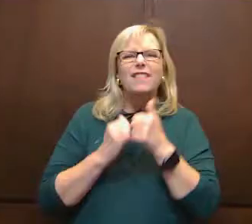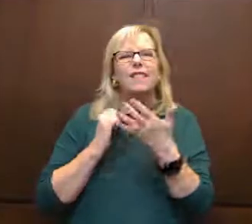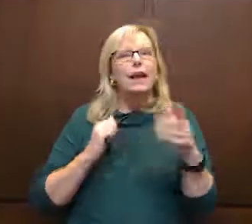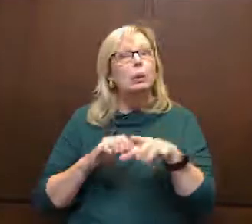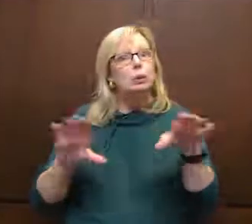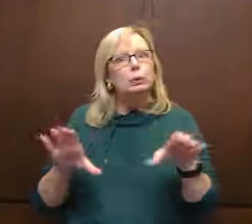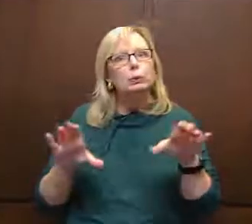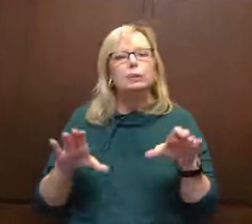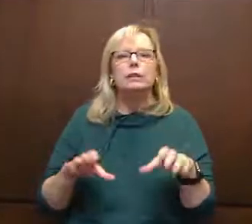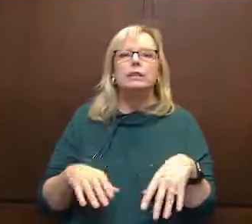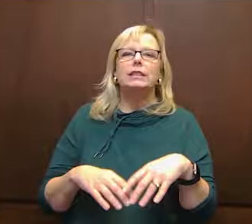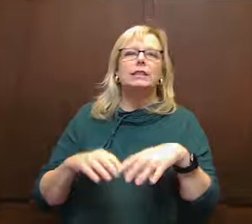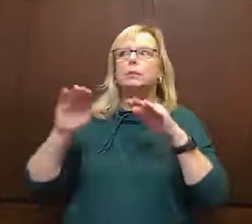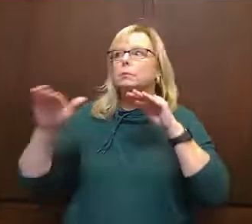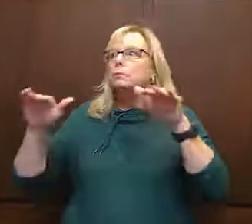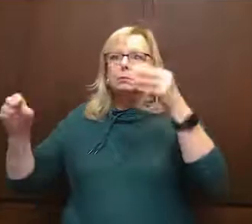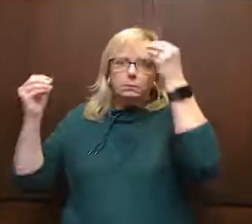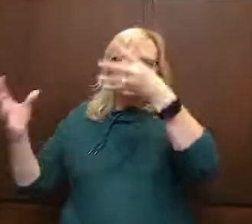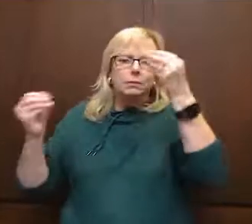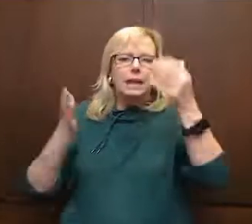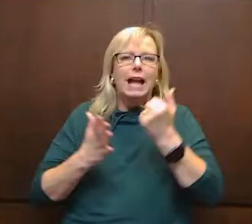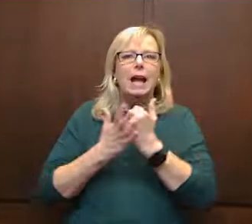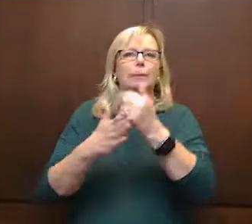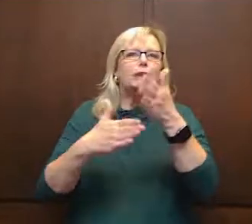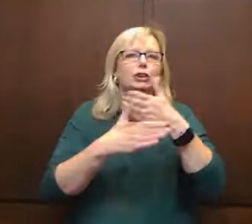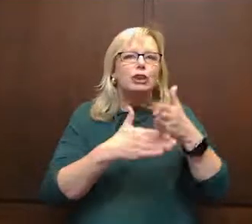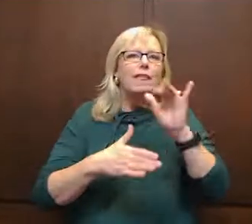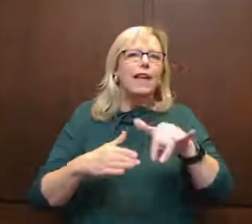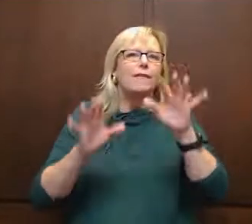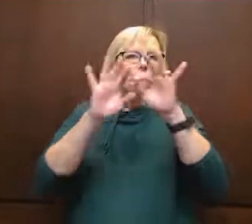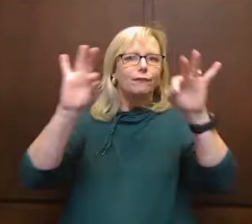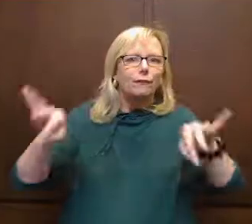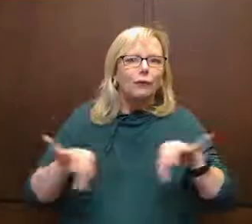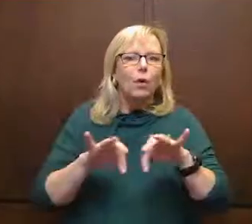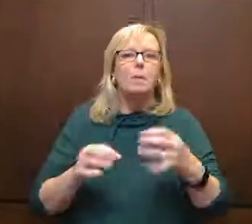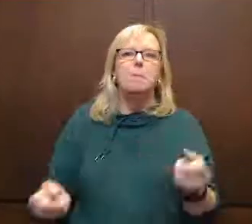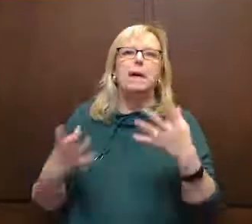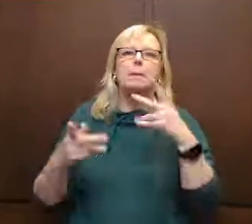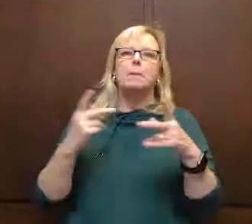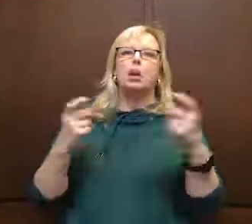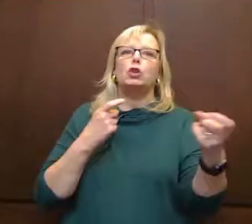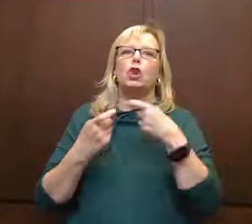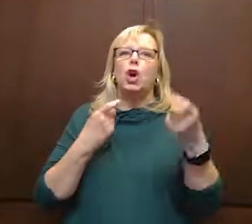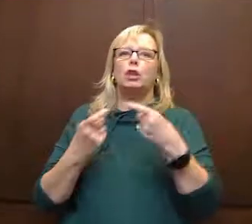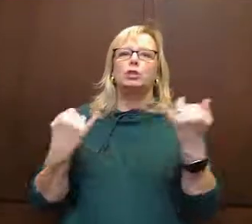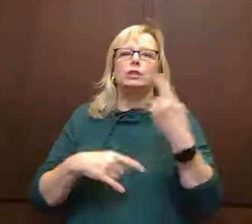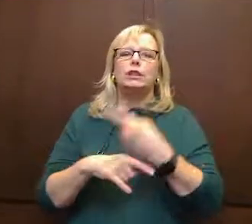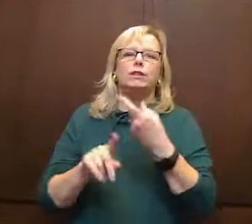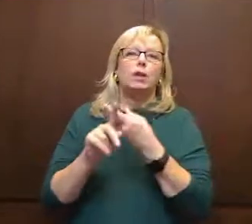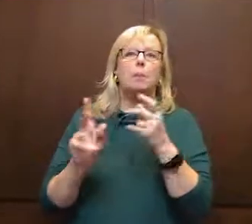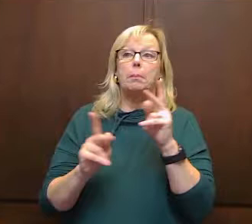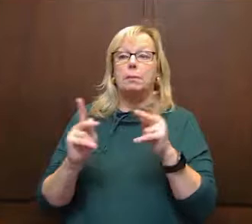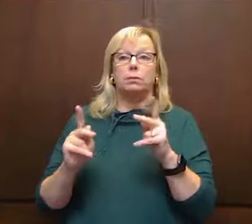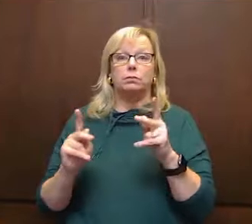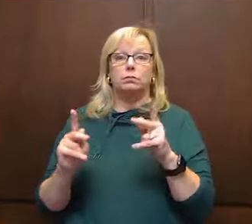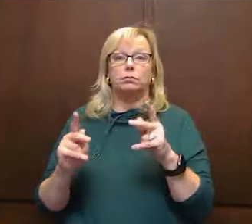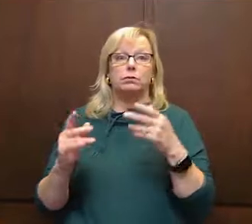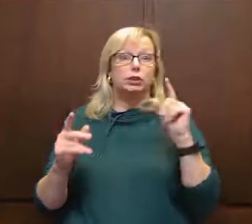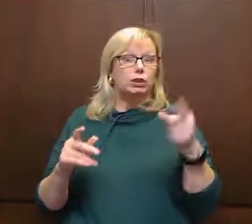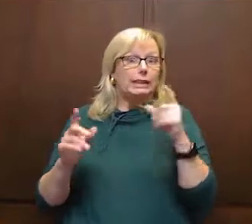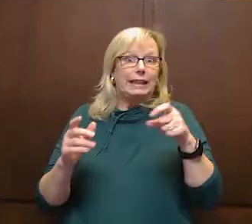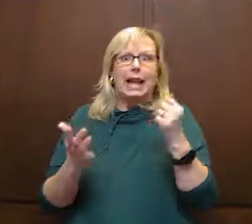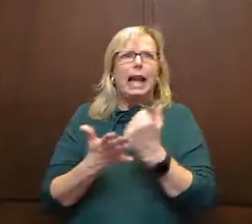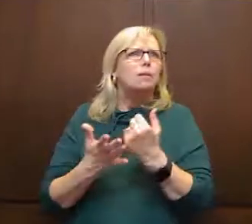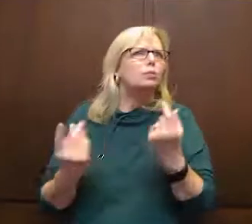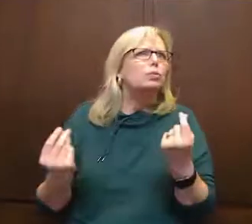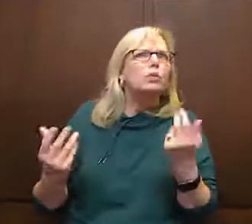do. Spreading the word, helping share that farm. I've had a lot of calls today from people just needing help